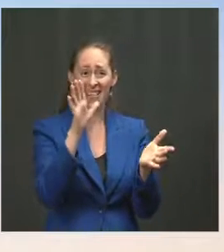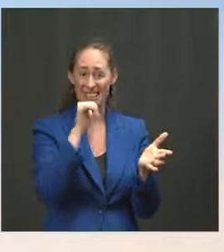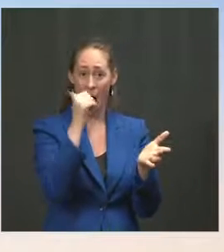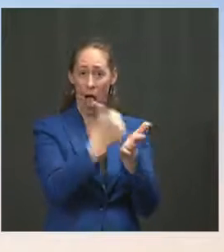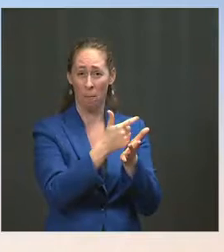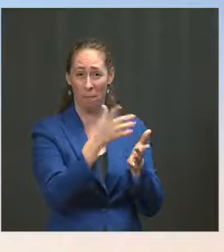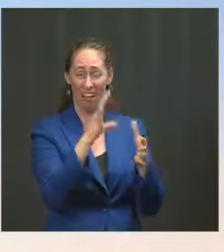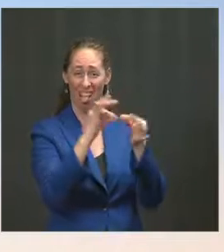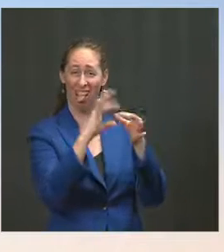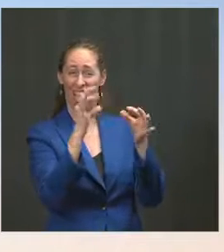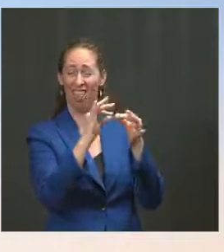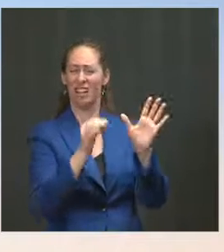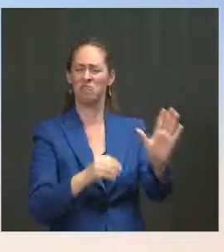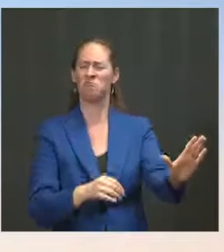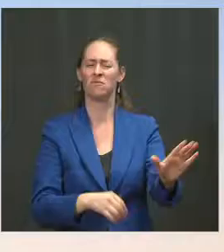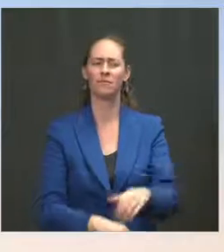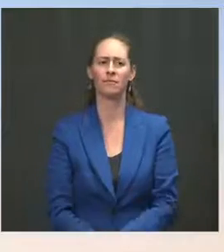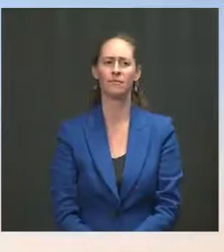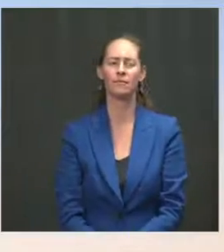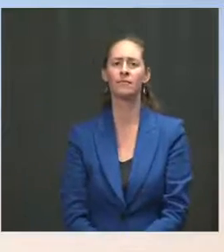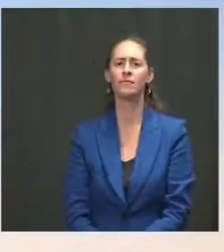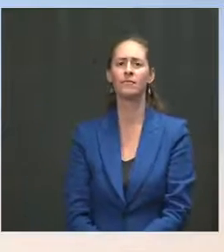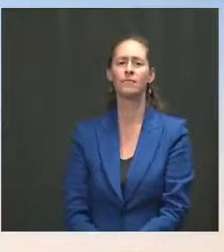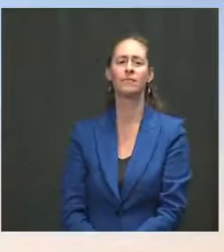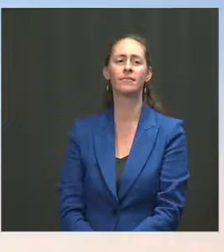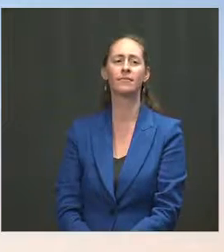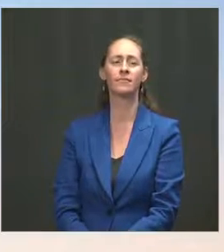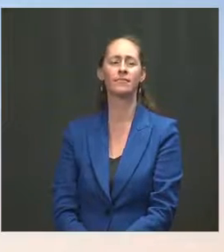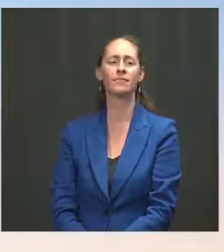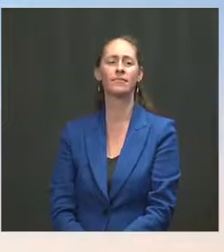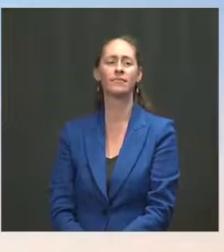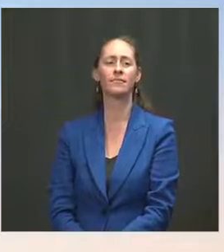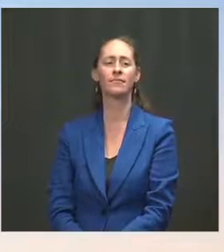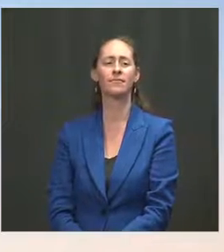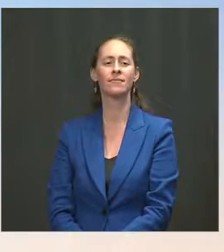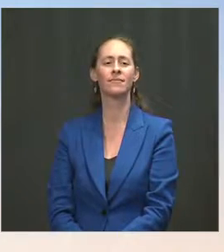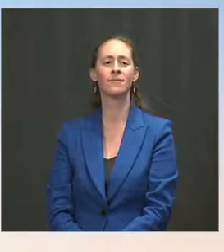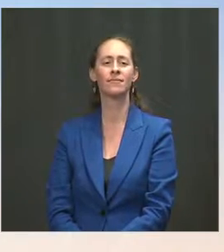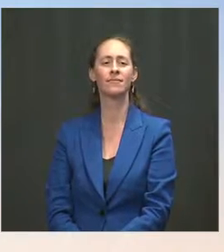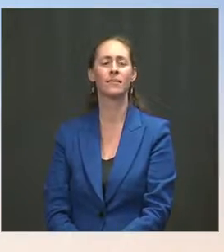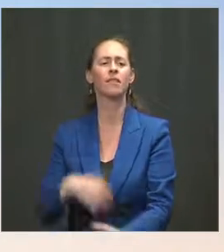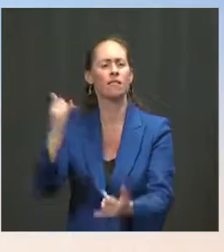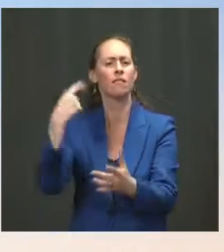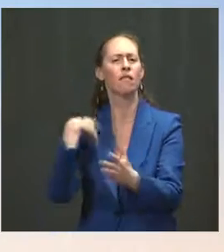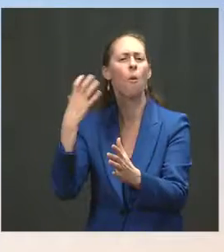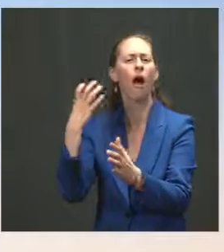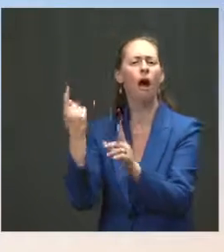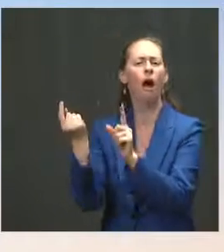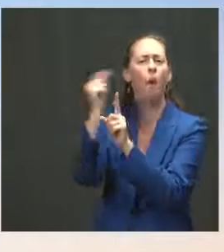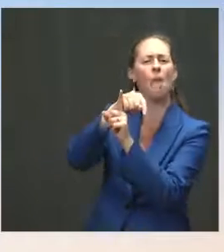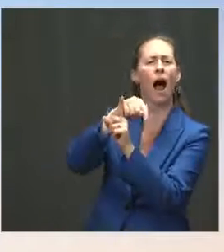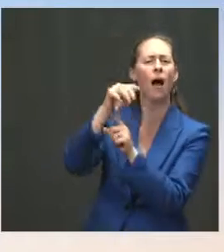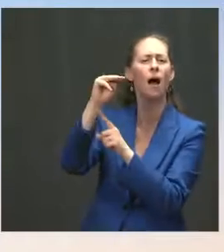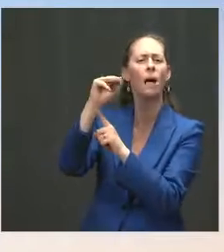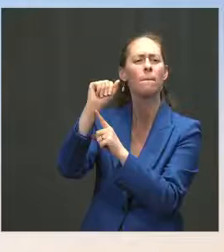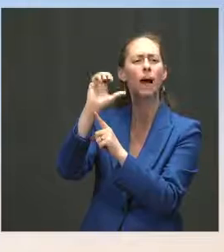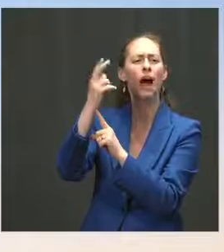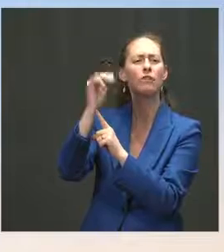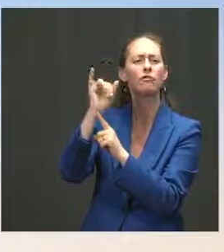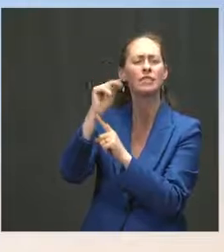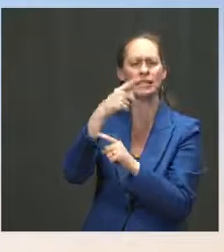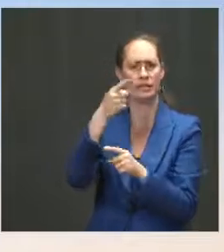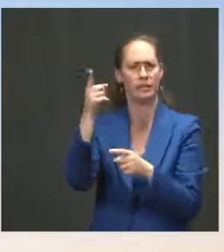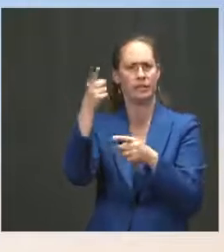appreciate it. Just going back to the Senator Manchin statement, you said he, quote, confounded a couple of things when he raised cost concerns with